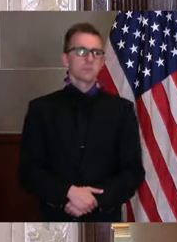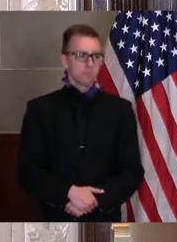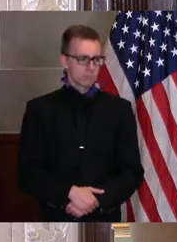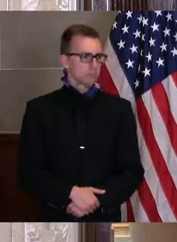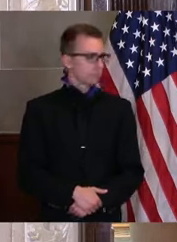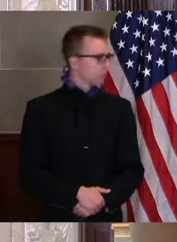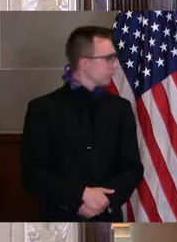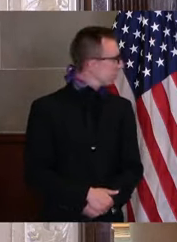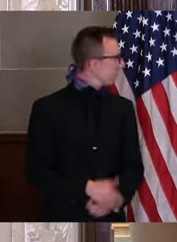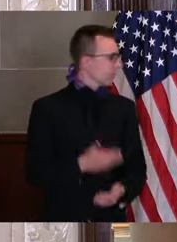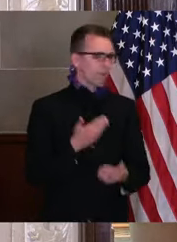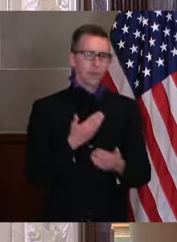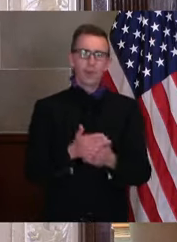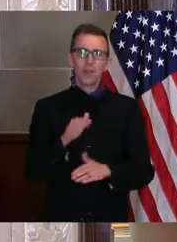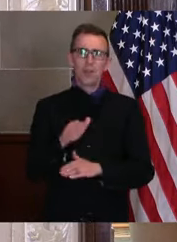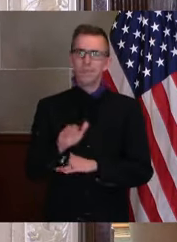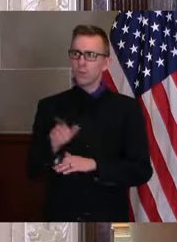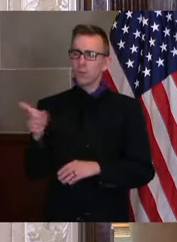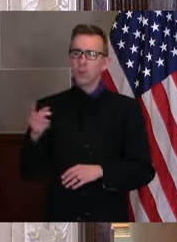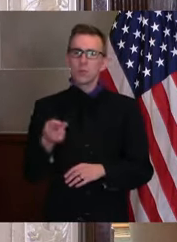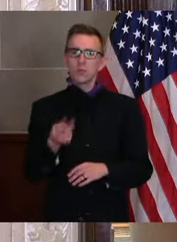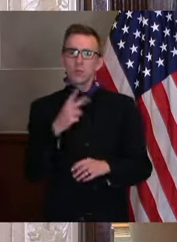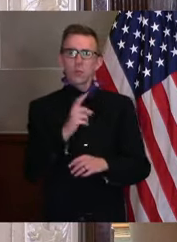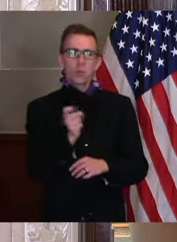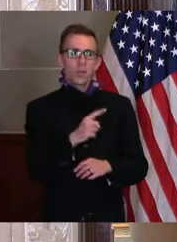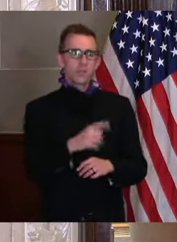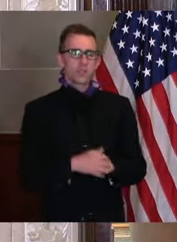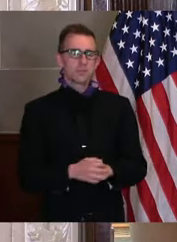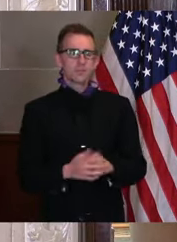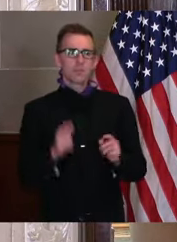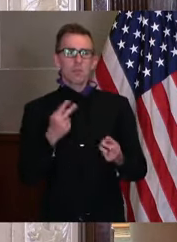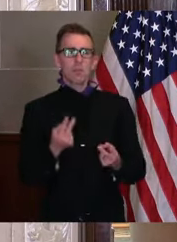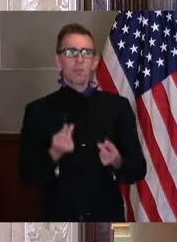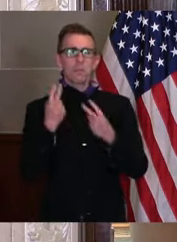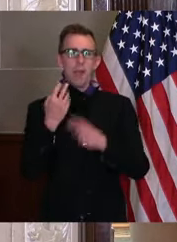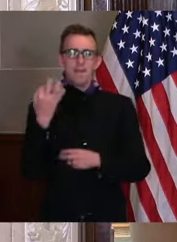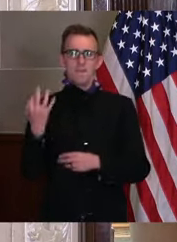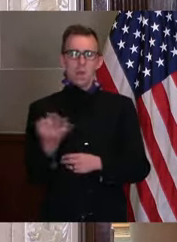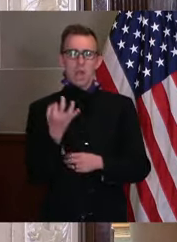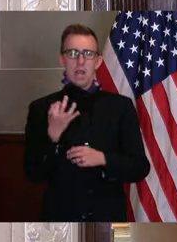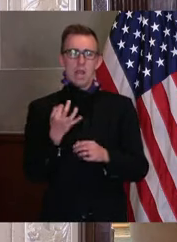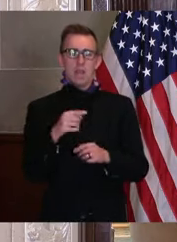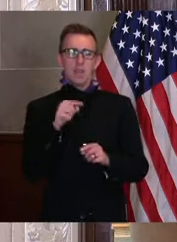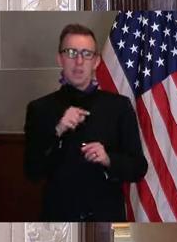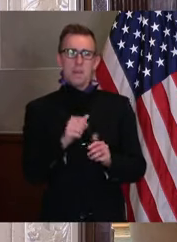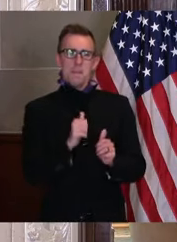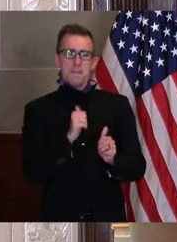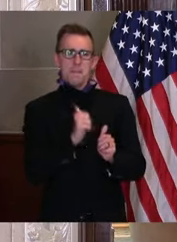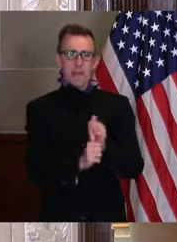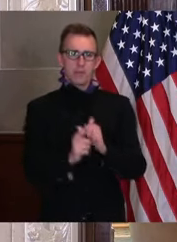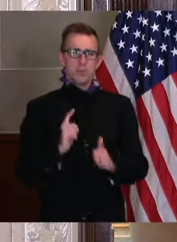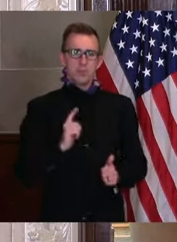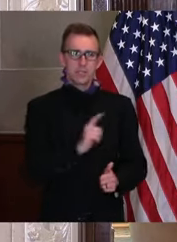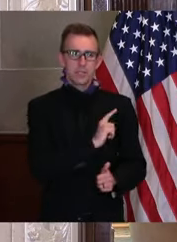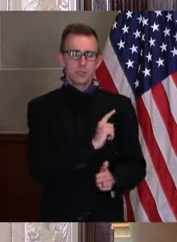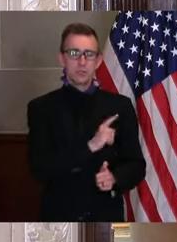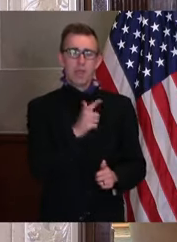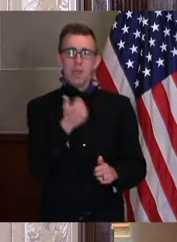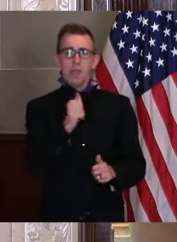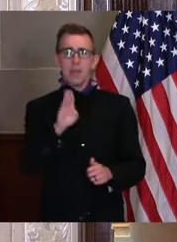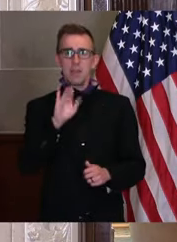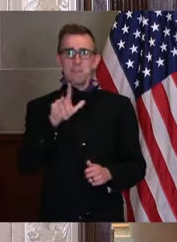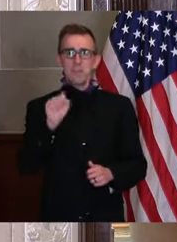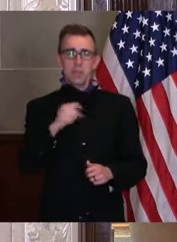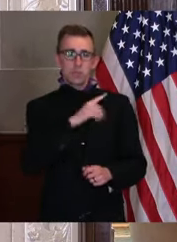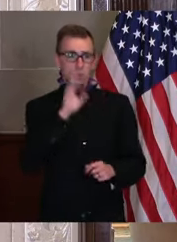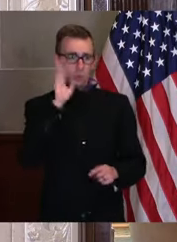Good afternoon, Governor. Two questions for you. One, looking back at Friday with what was passed through the legislature, are there any bills that